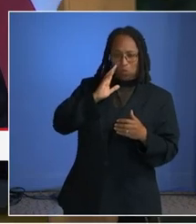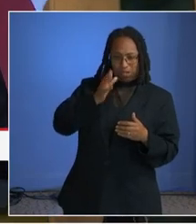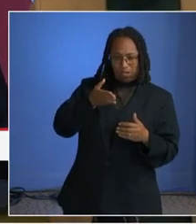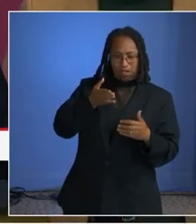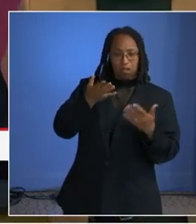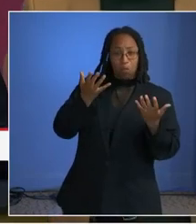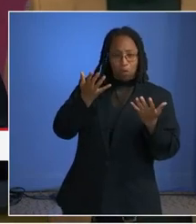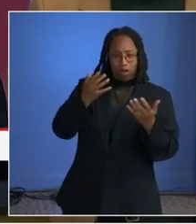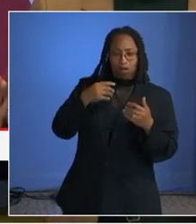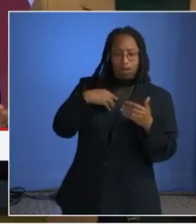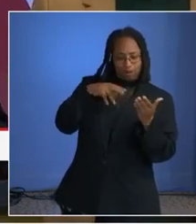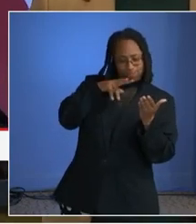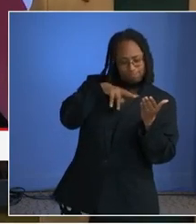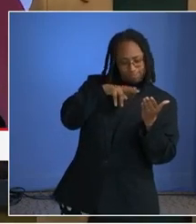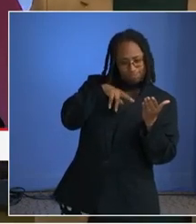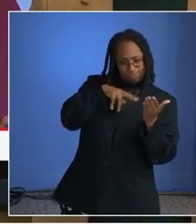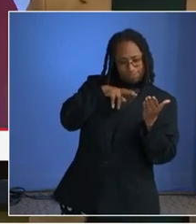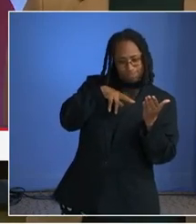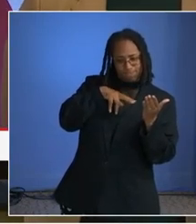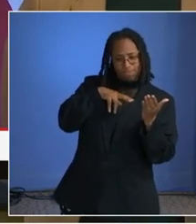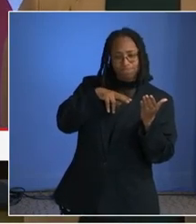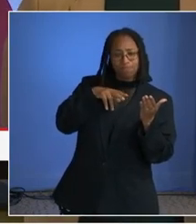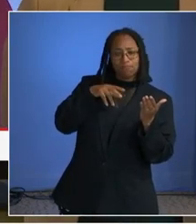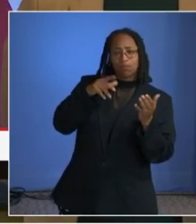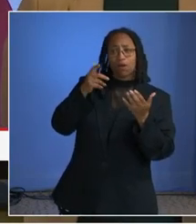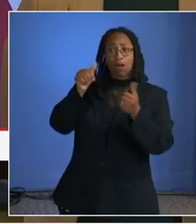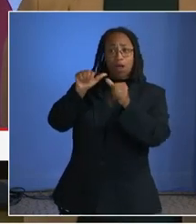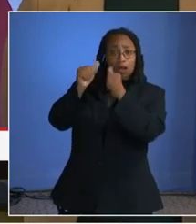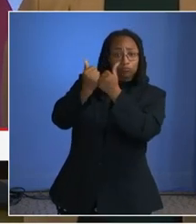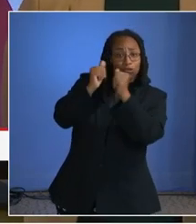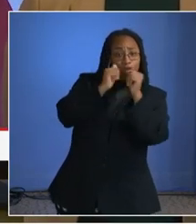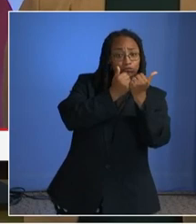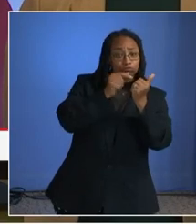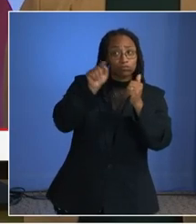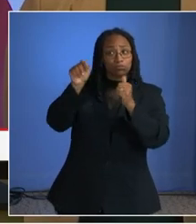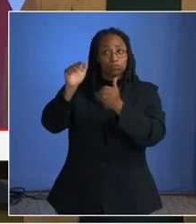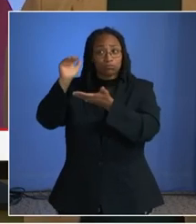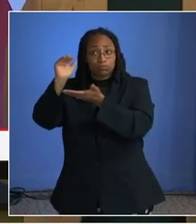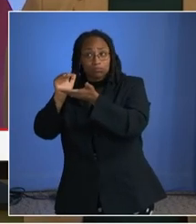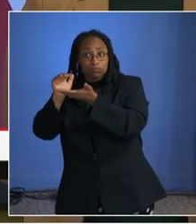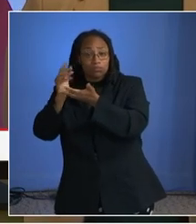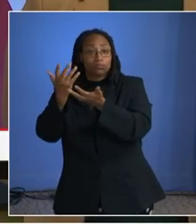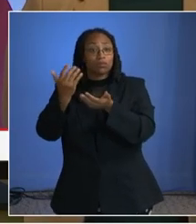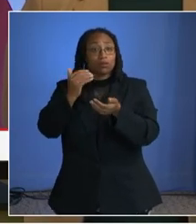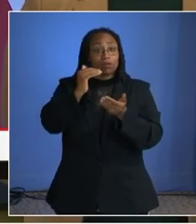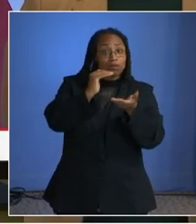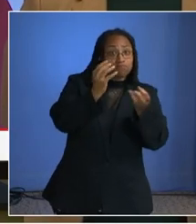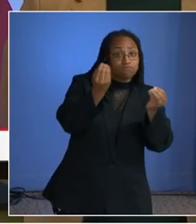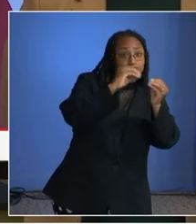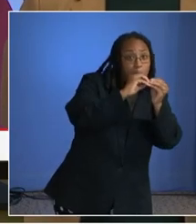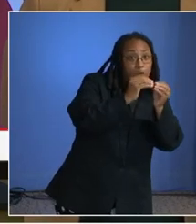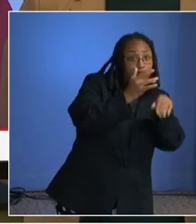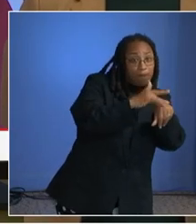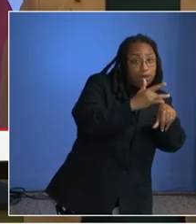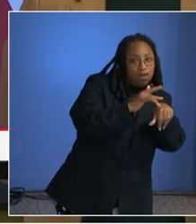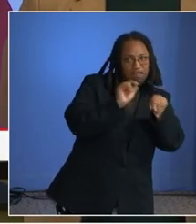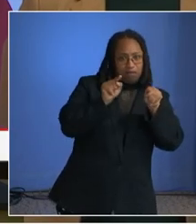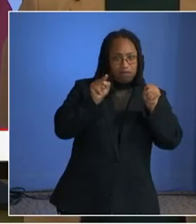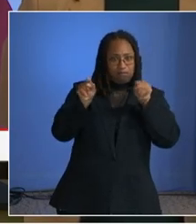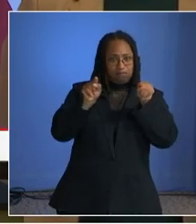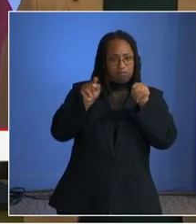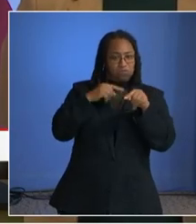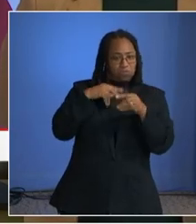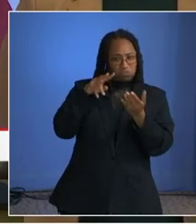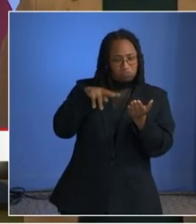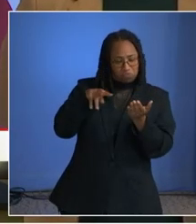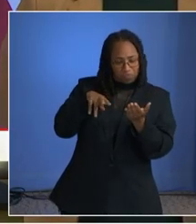and they're certainly top three. This year, DCPS really did an outstanding job in getting folks